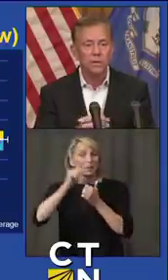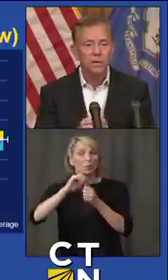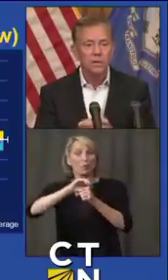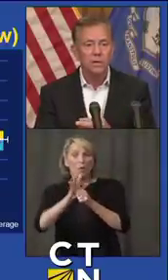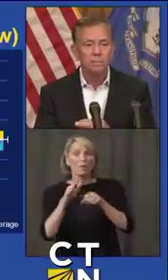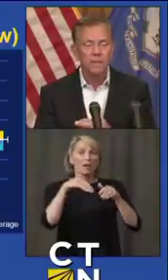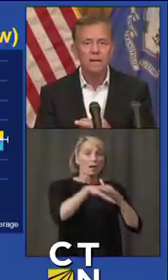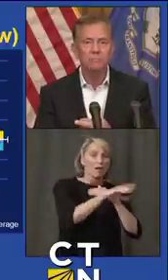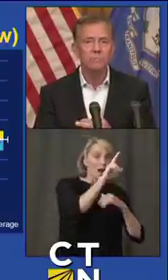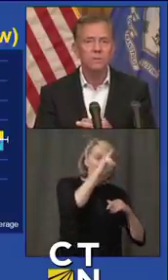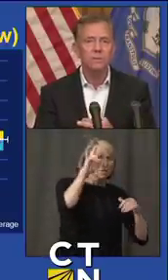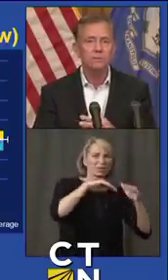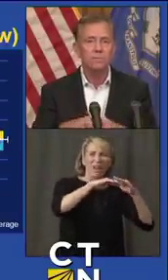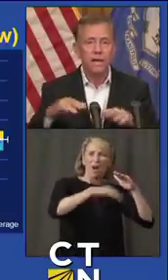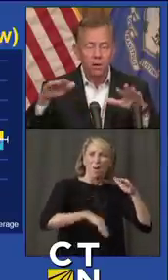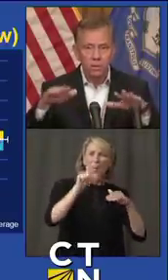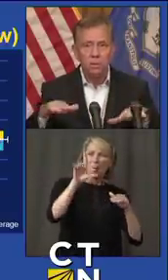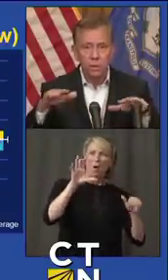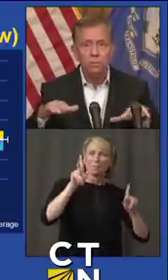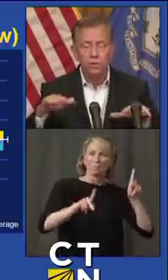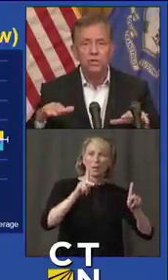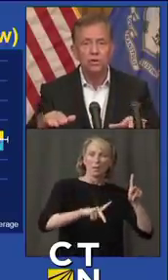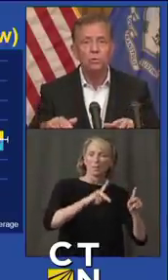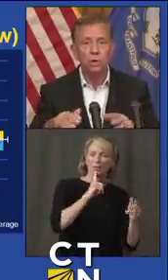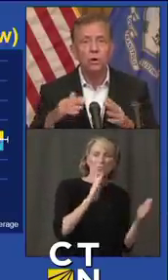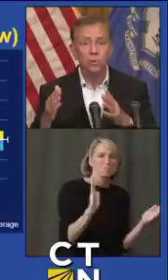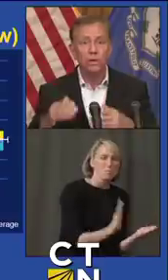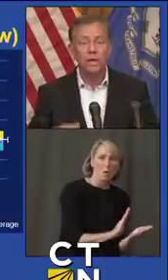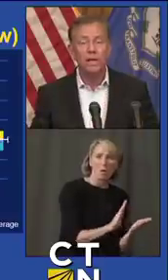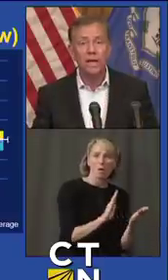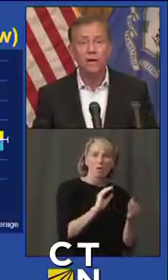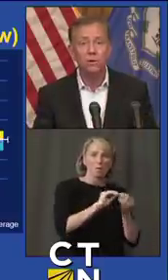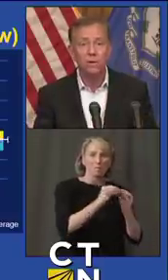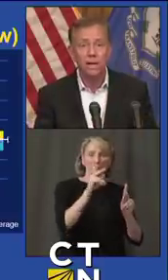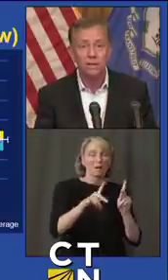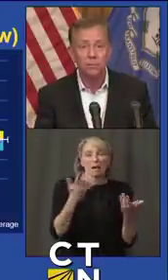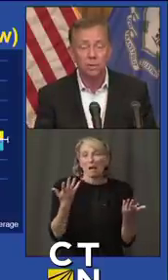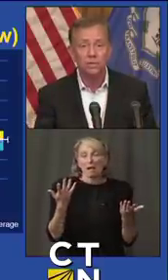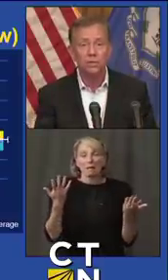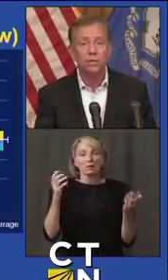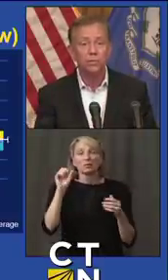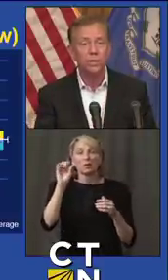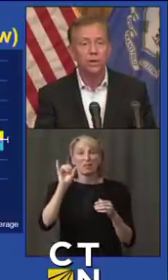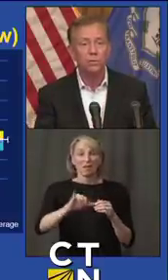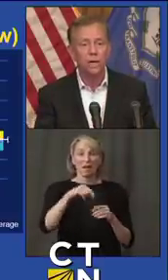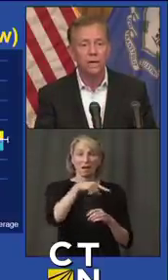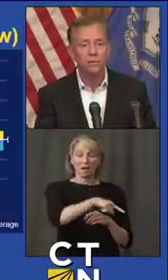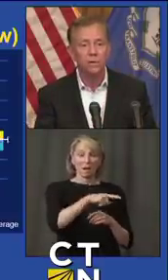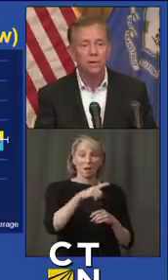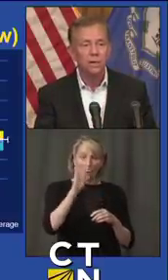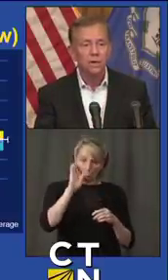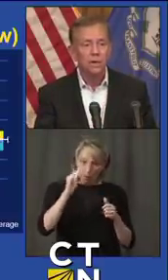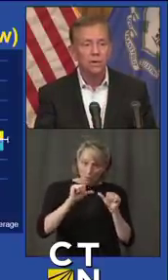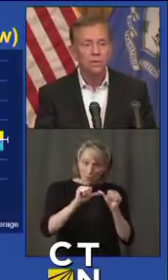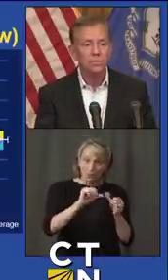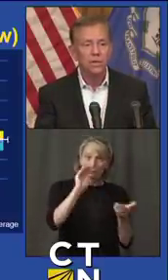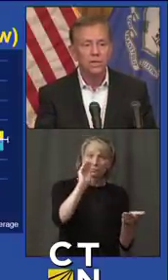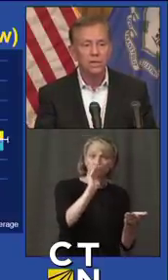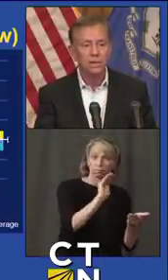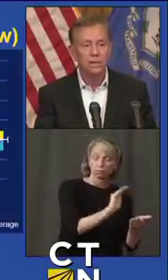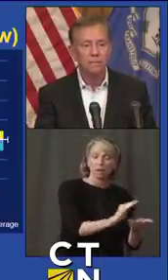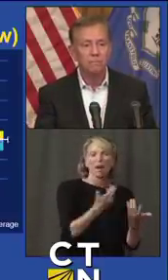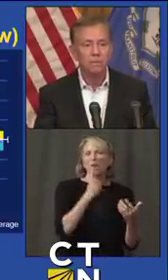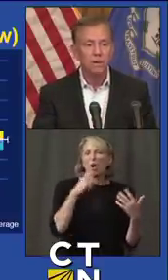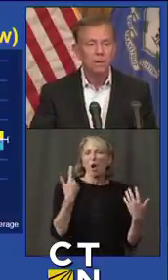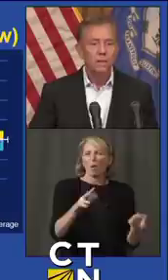100. But that is now the number is so low, you can't count on that number continuing to go down. You can see